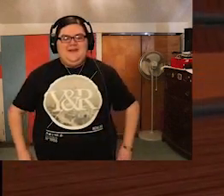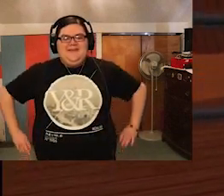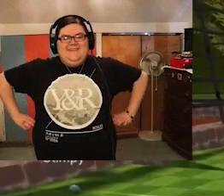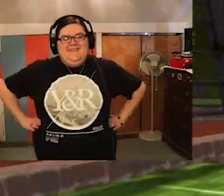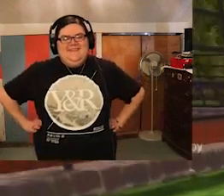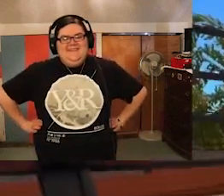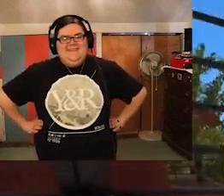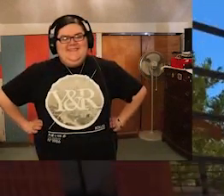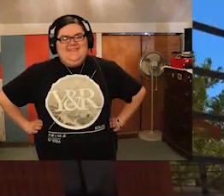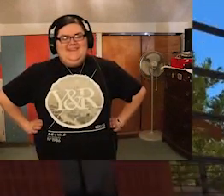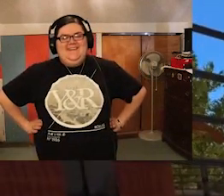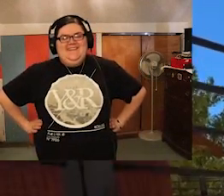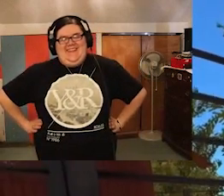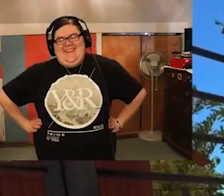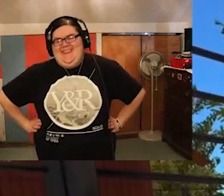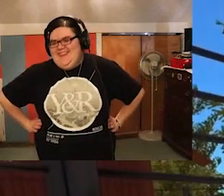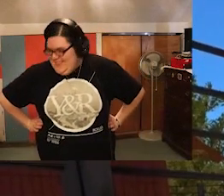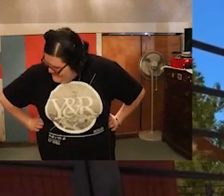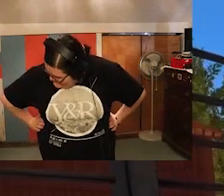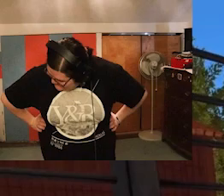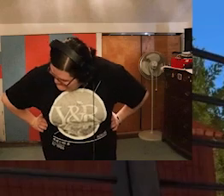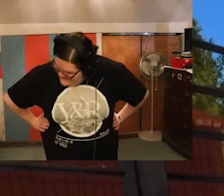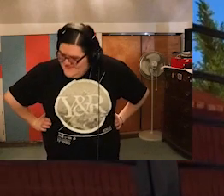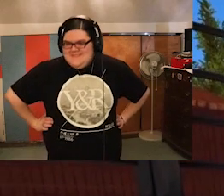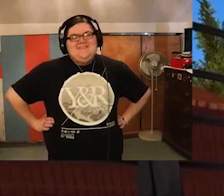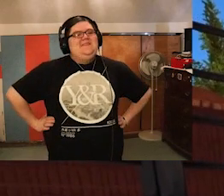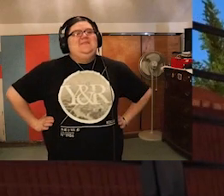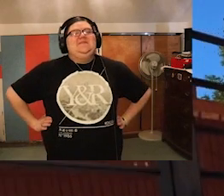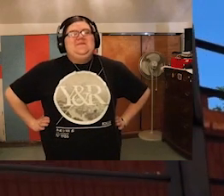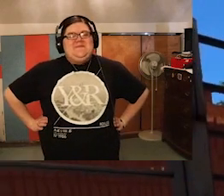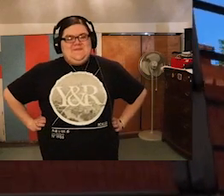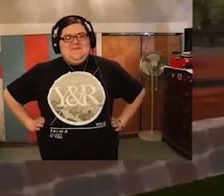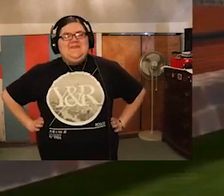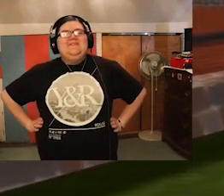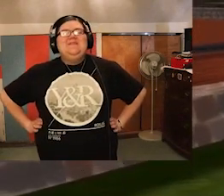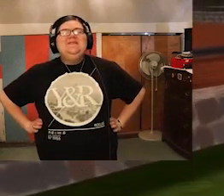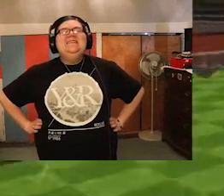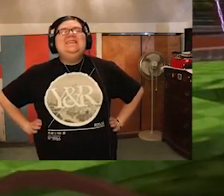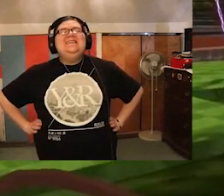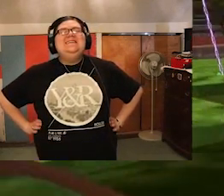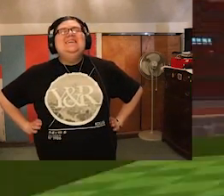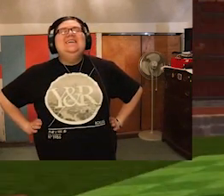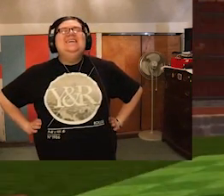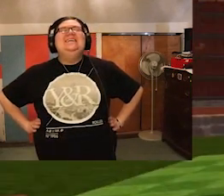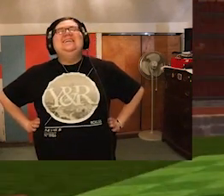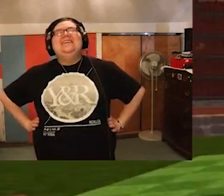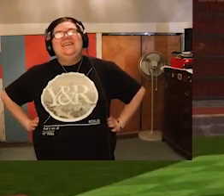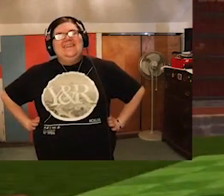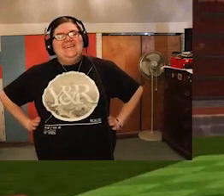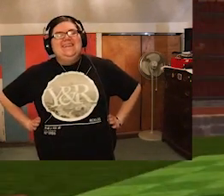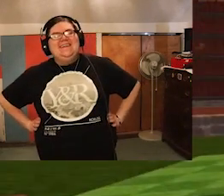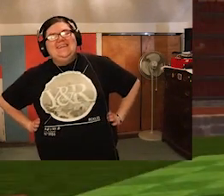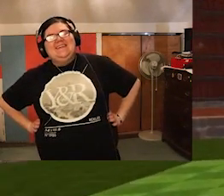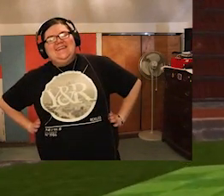Bez. Too much power! Stop! The power is too much. What do you mean? That's why using your brain cells. I